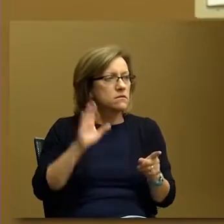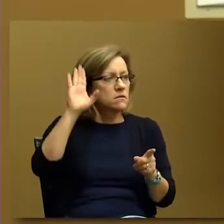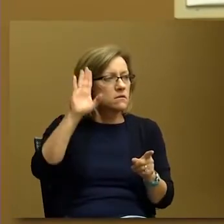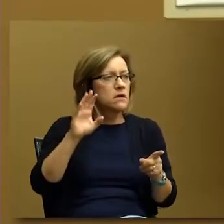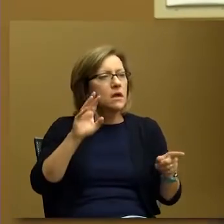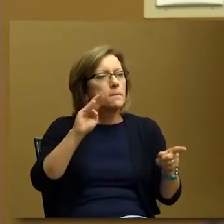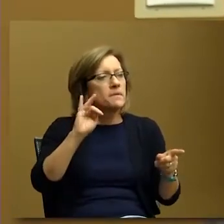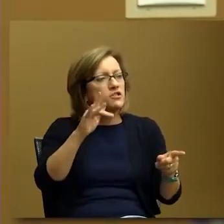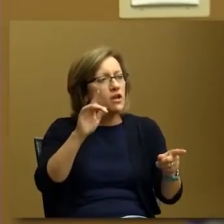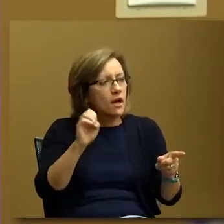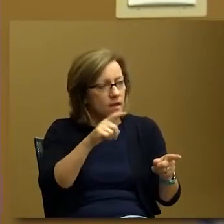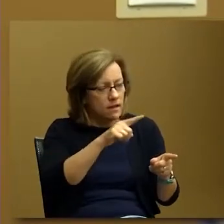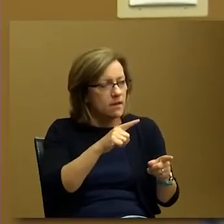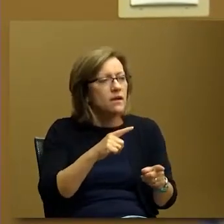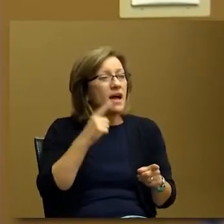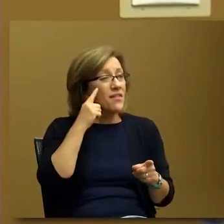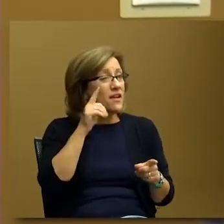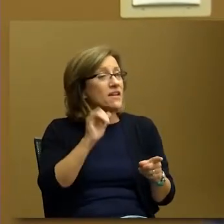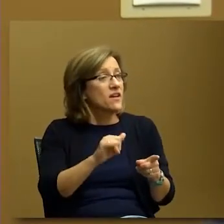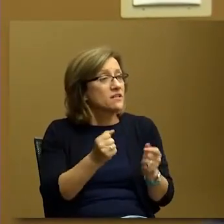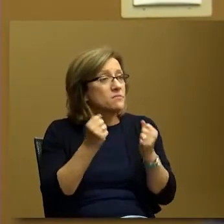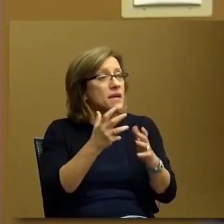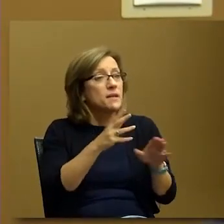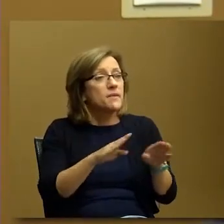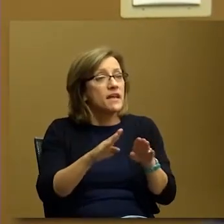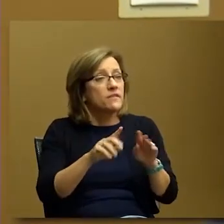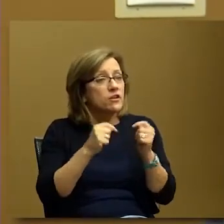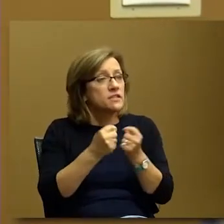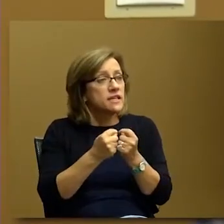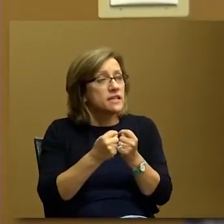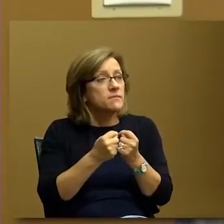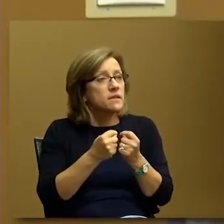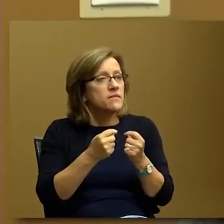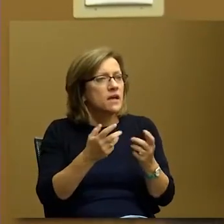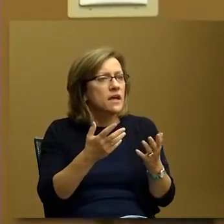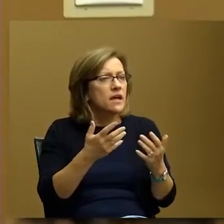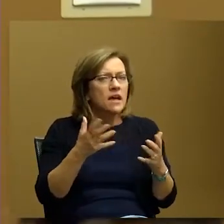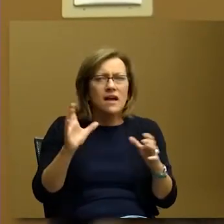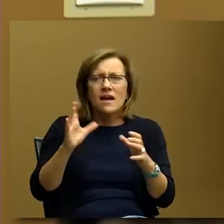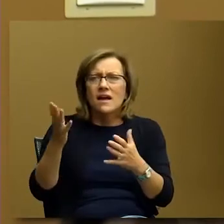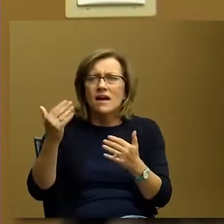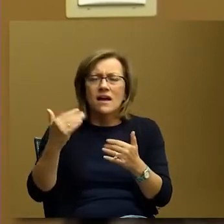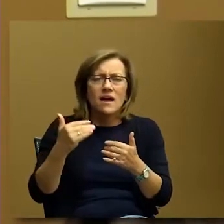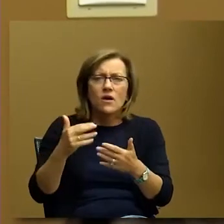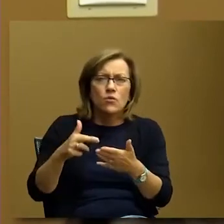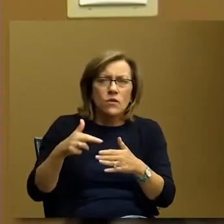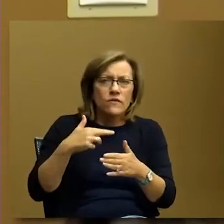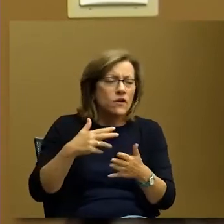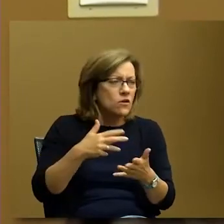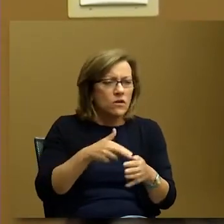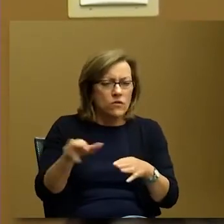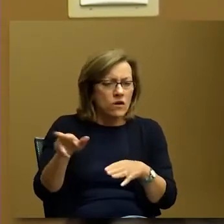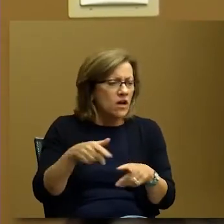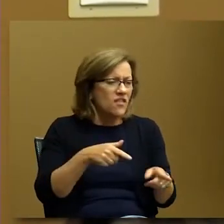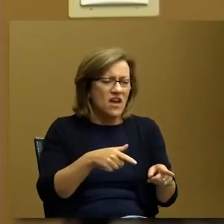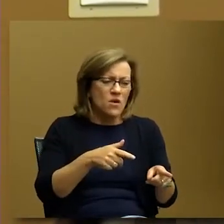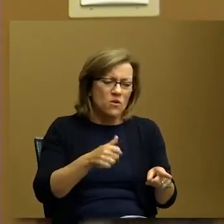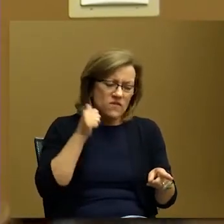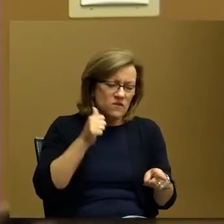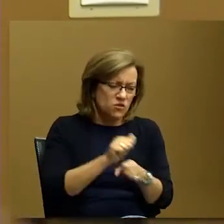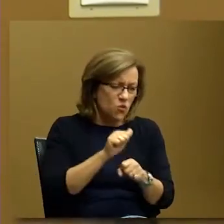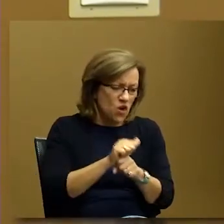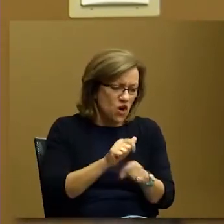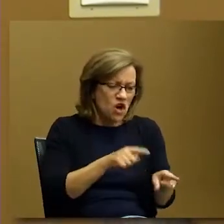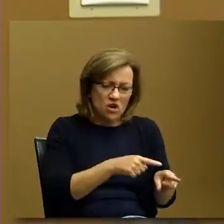And that's also, I think, where a lot of behavior teams see referrals, because they refuse to work, And